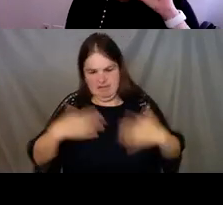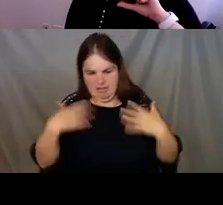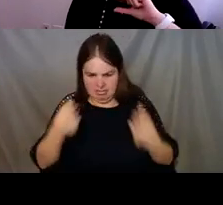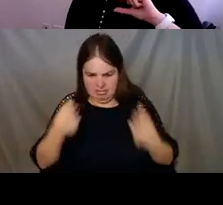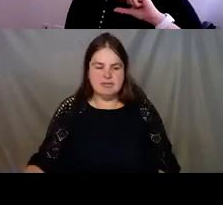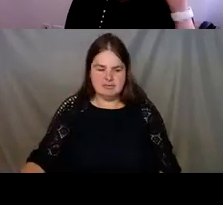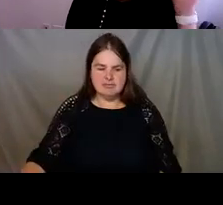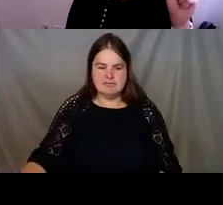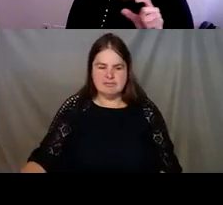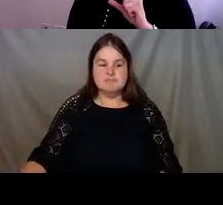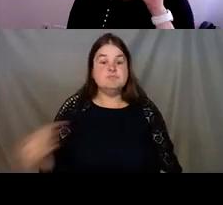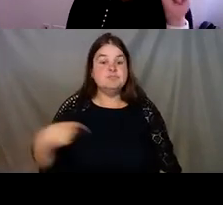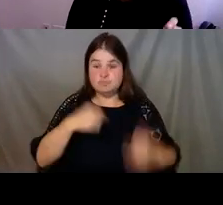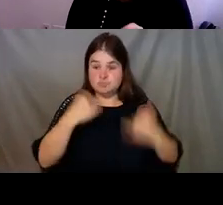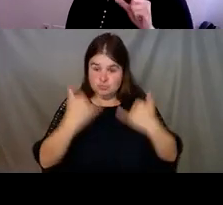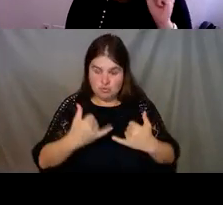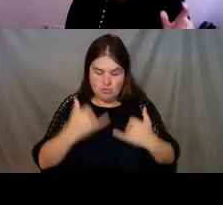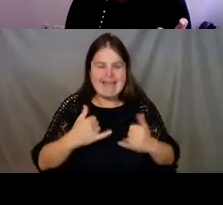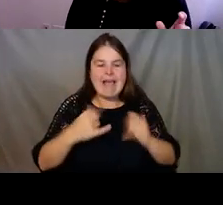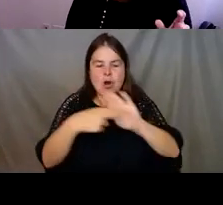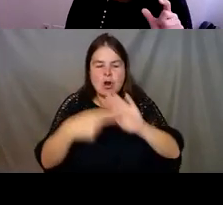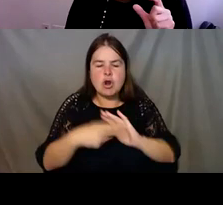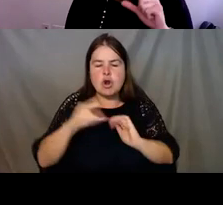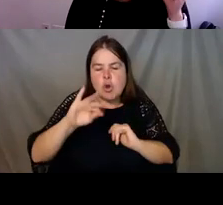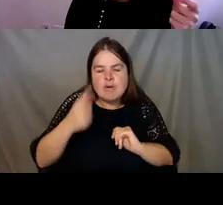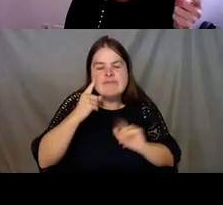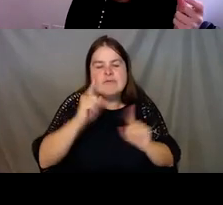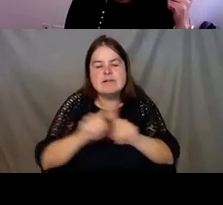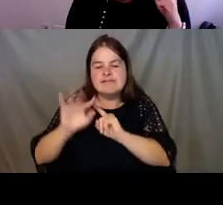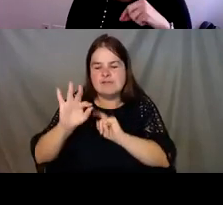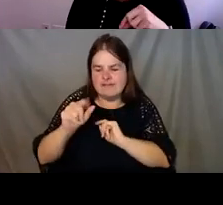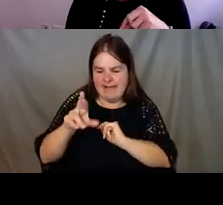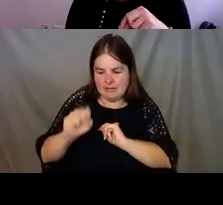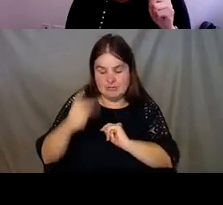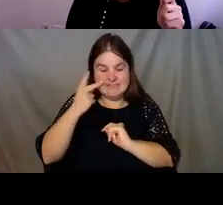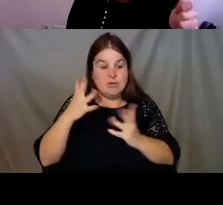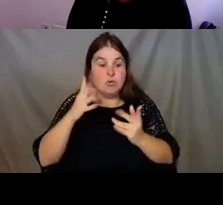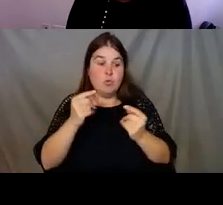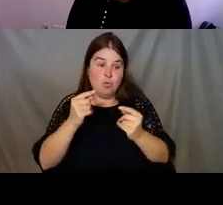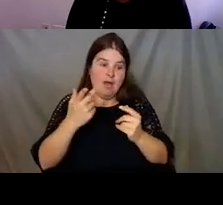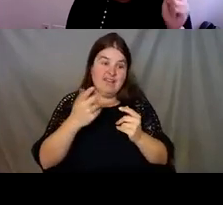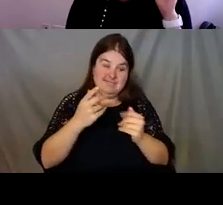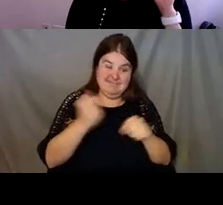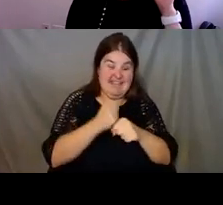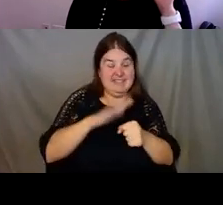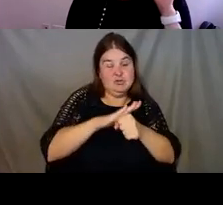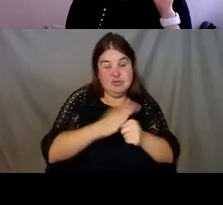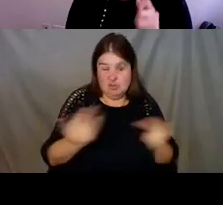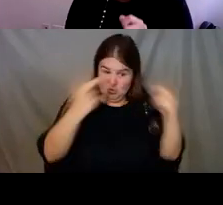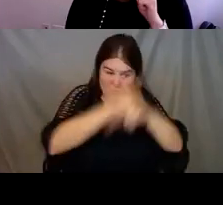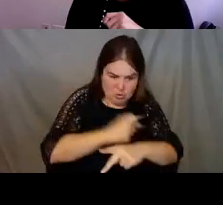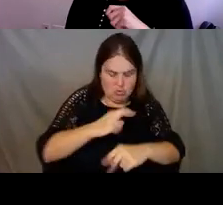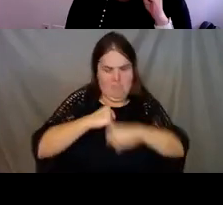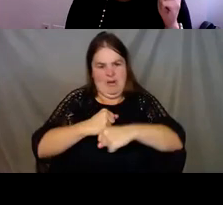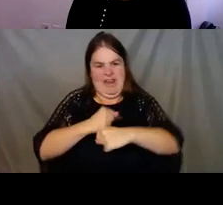And we are currently also thematically coding for factors that may amplify or buffer their day-to-day stressors,